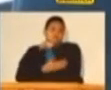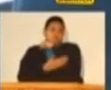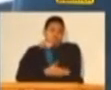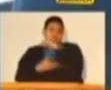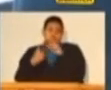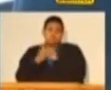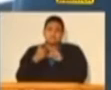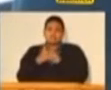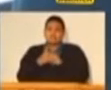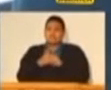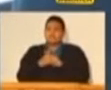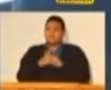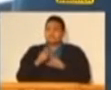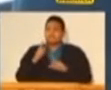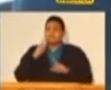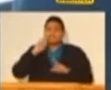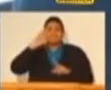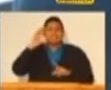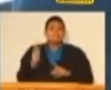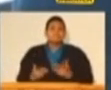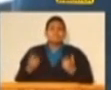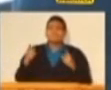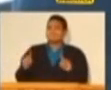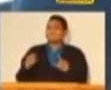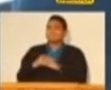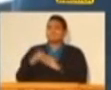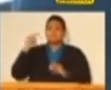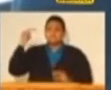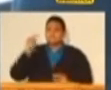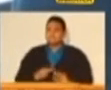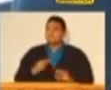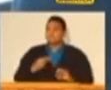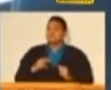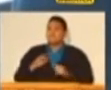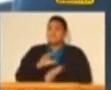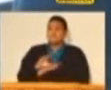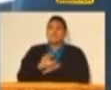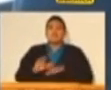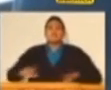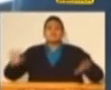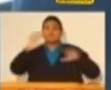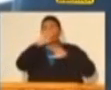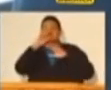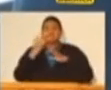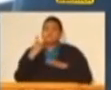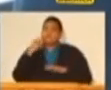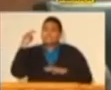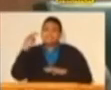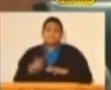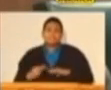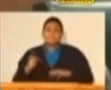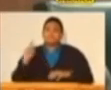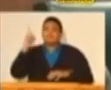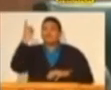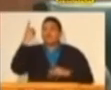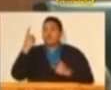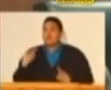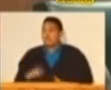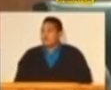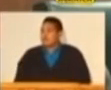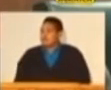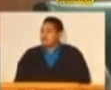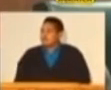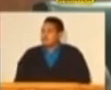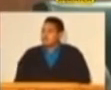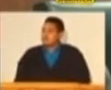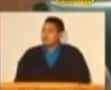was unprecedented in the history of the region. According to Mr. Bunting, the JLP